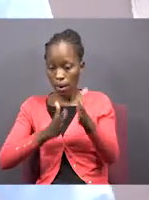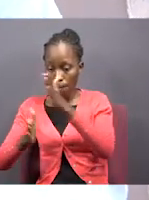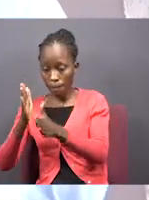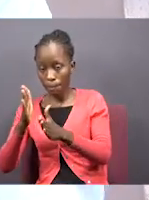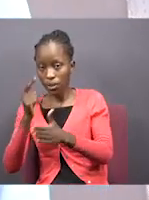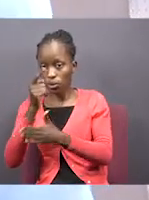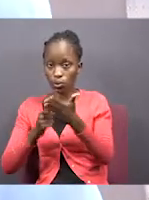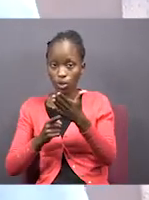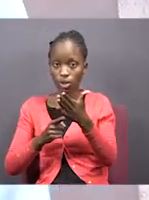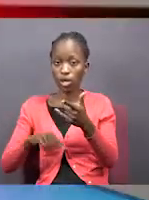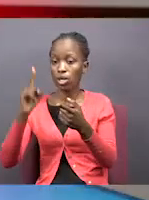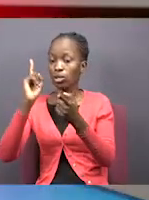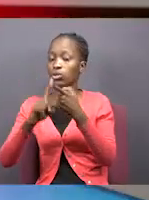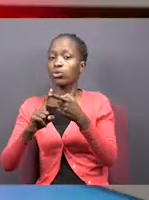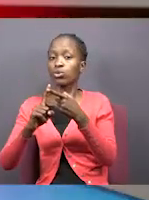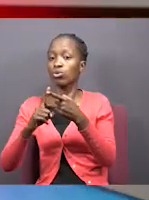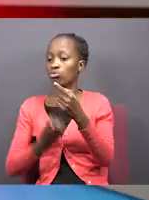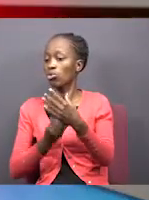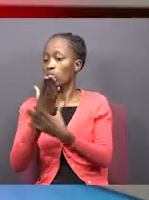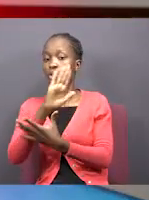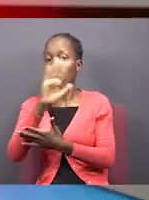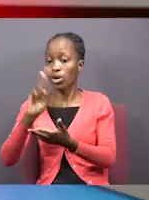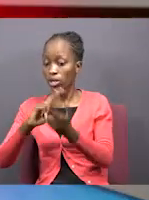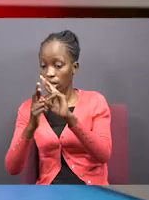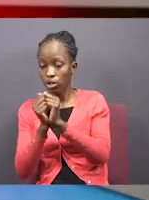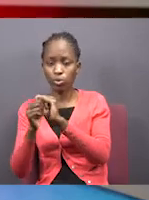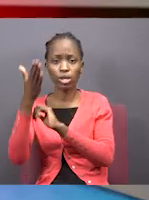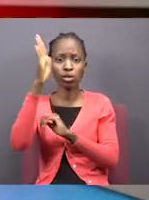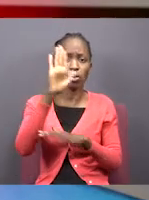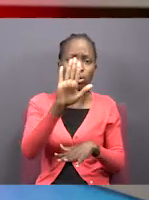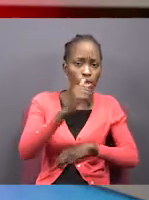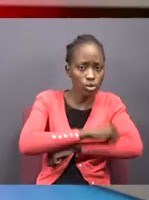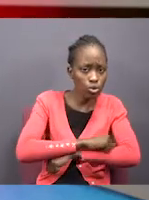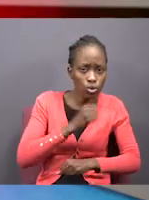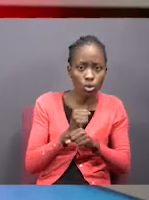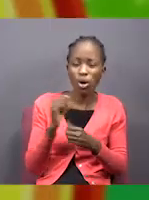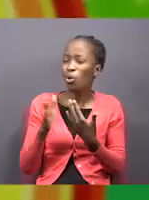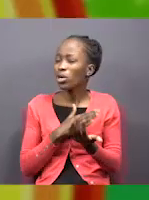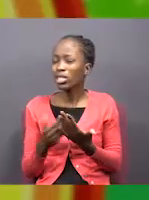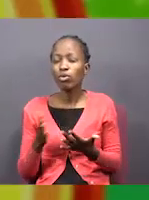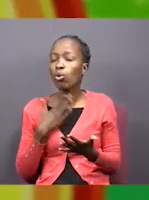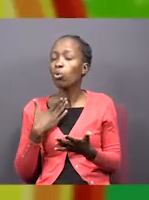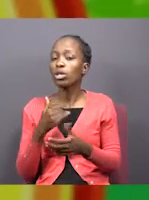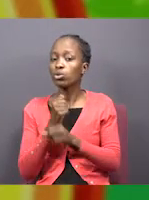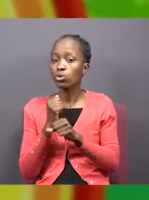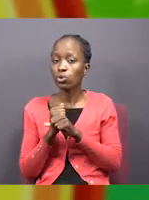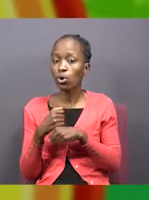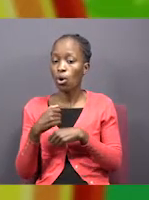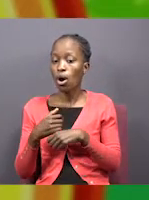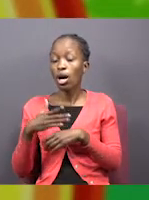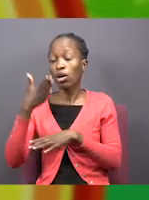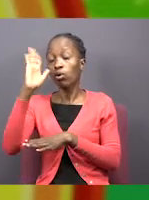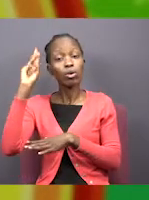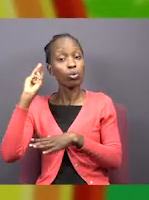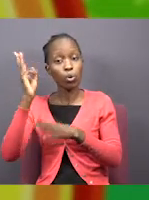level. Over to you, Babu. I have to catch your breath, man. Oh, thank you, Uncle Martin. Boys and girls, do you